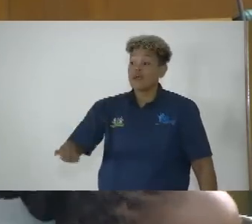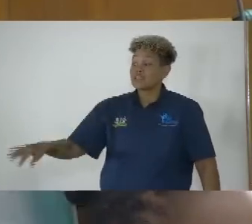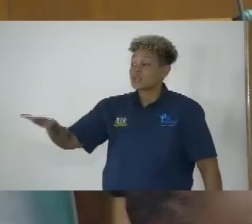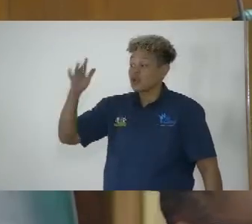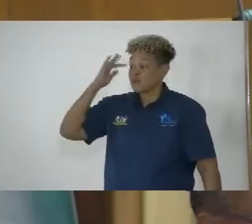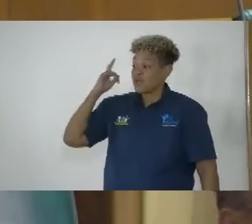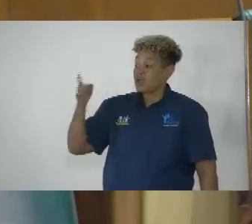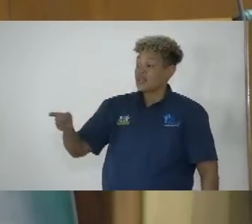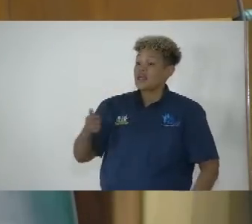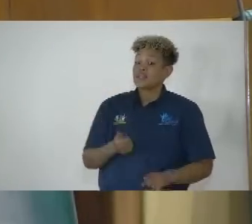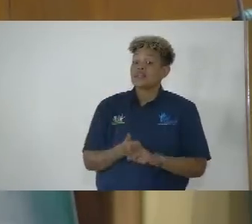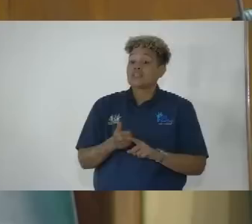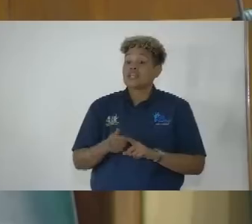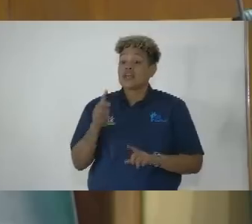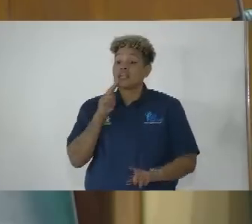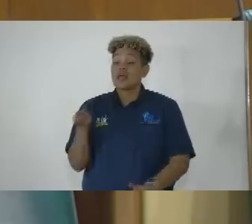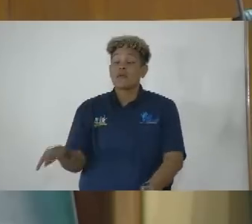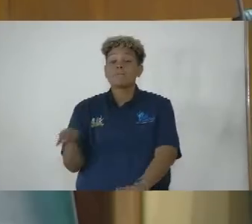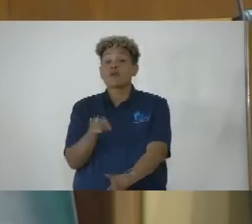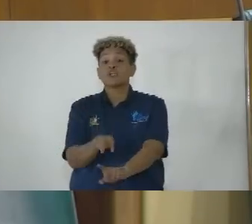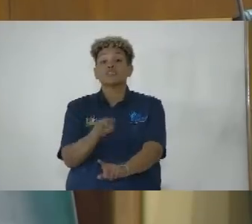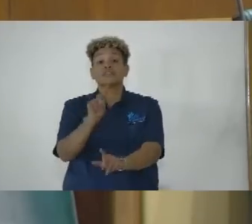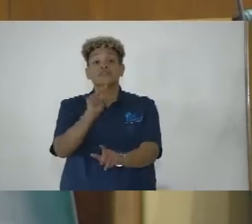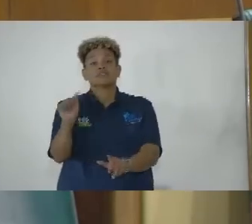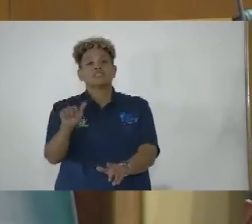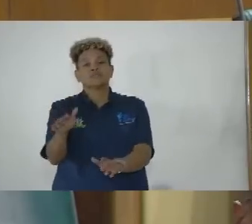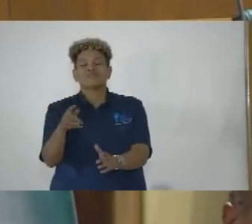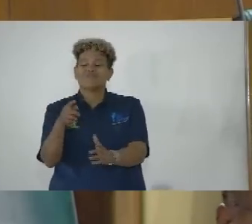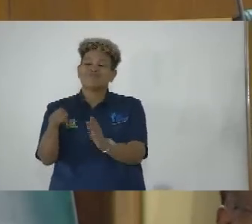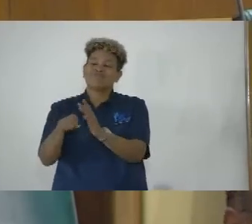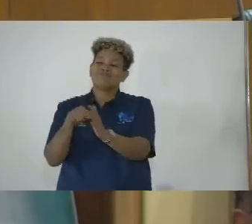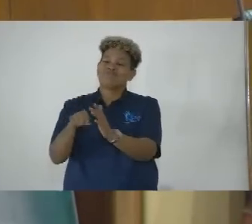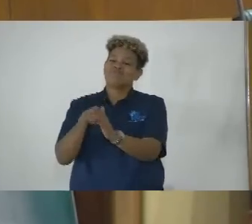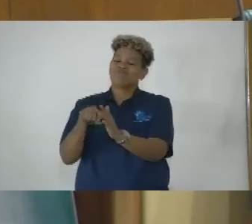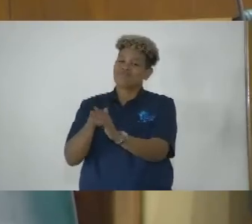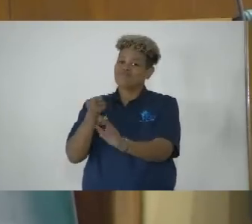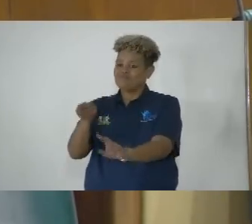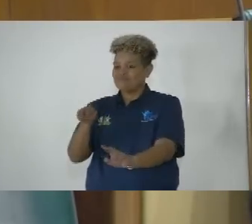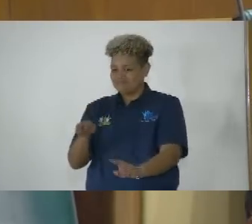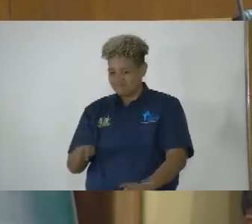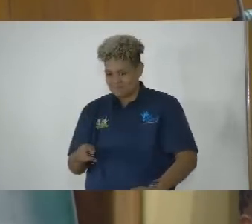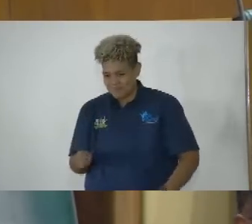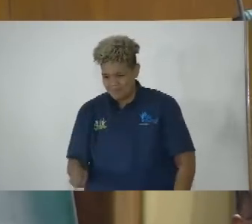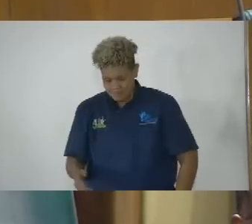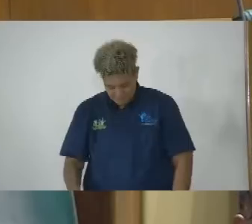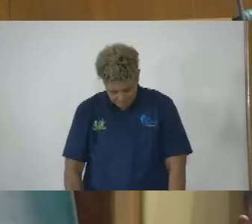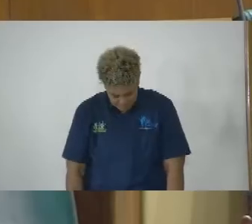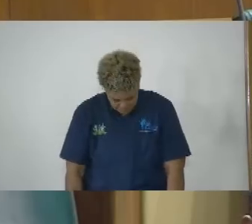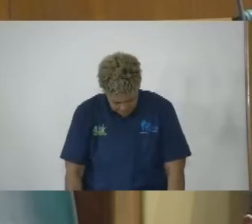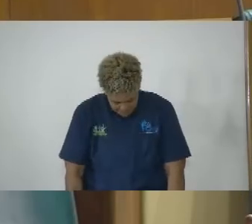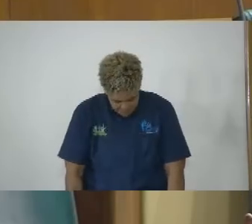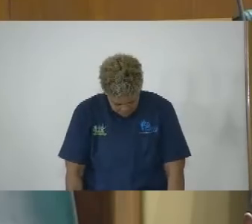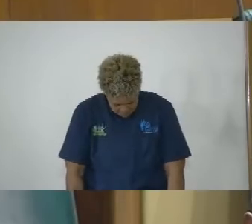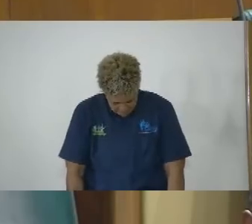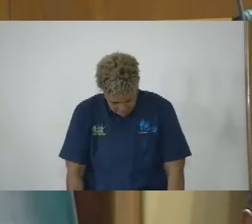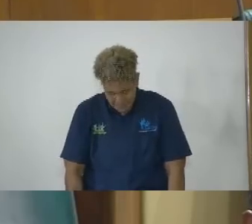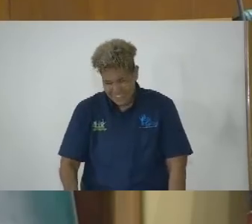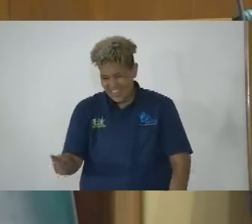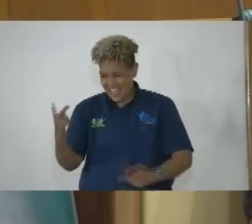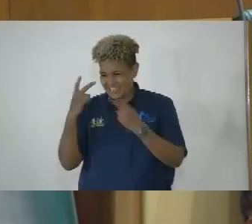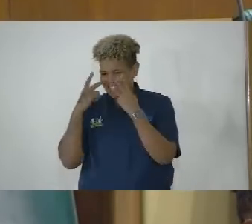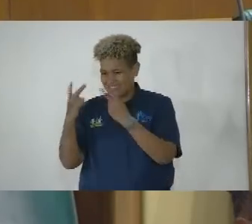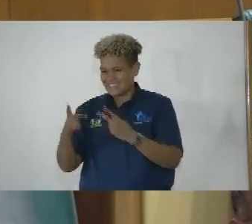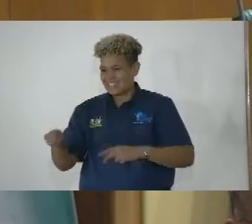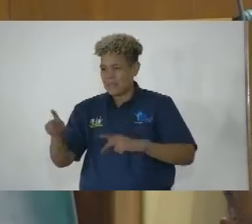they perceive persons with disabilities in a negative light. They see